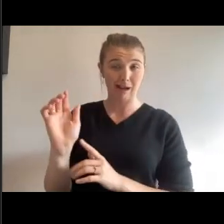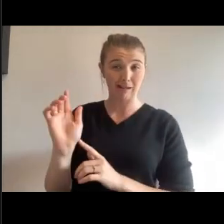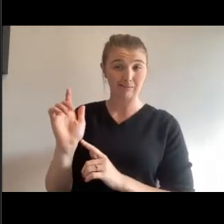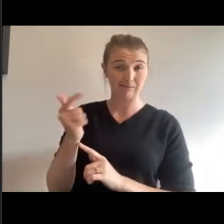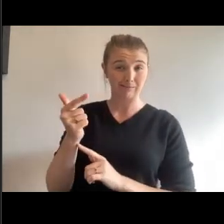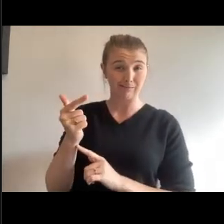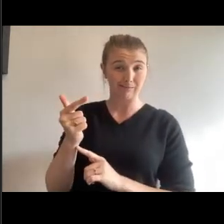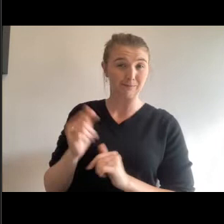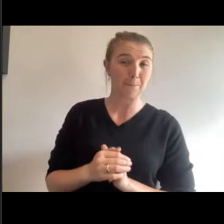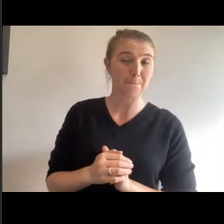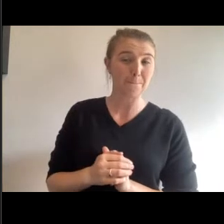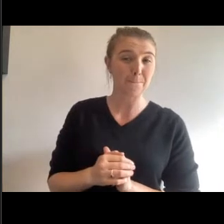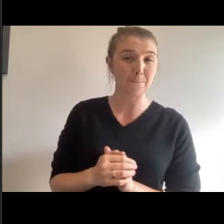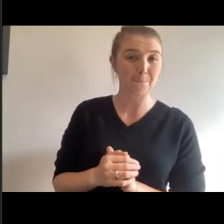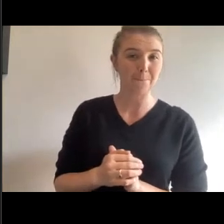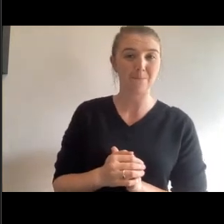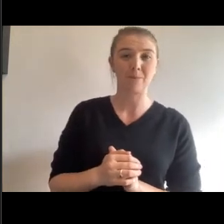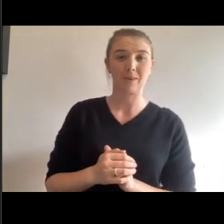presentation.